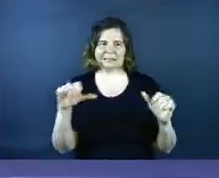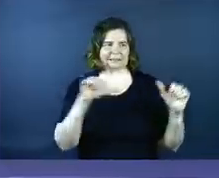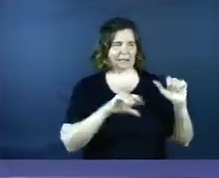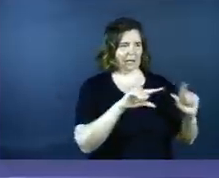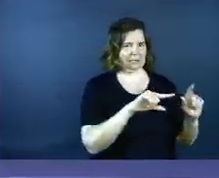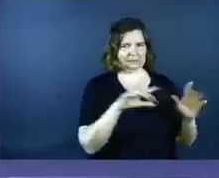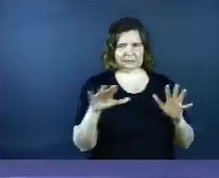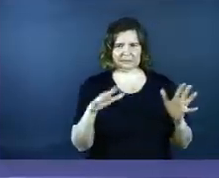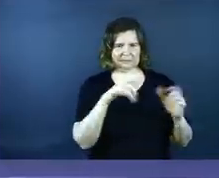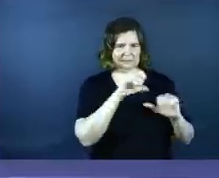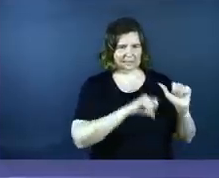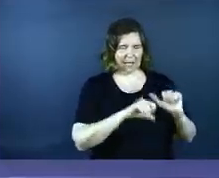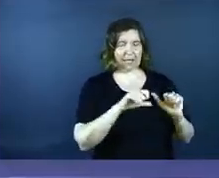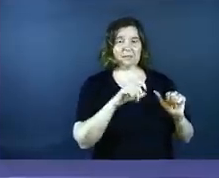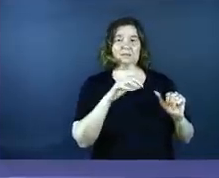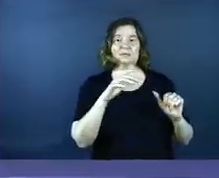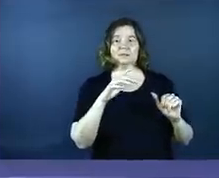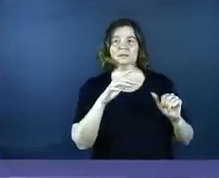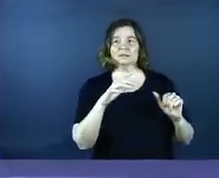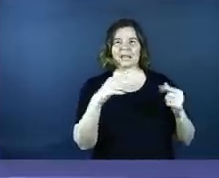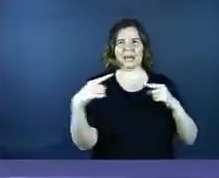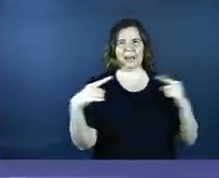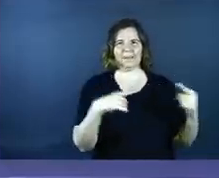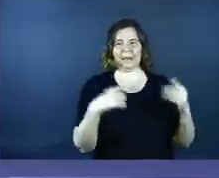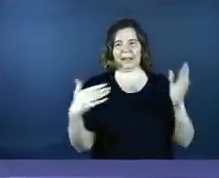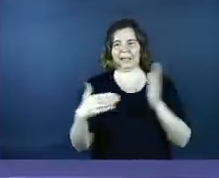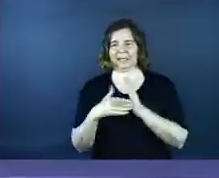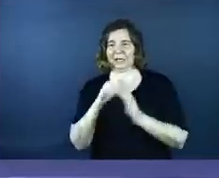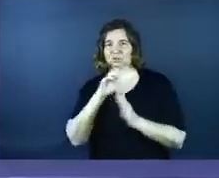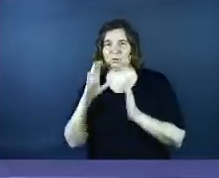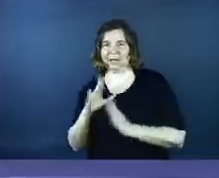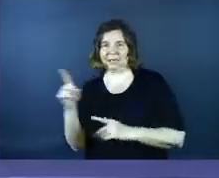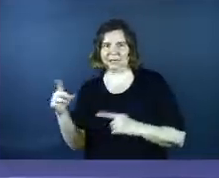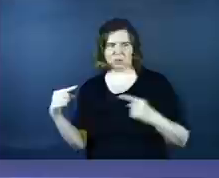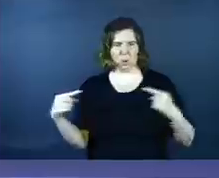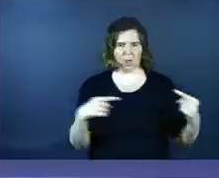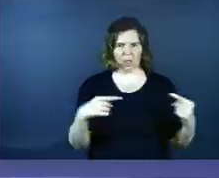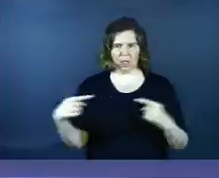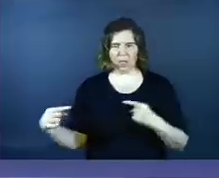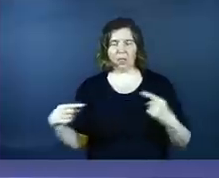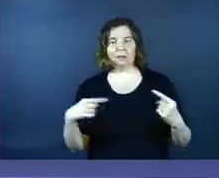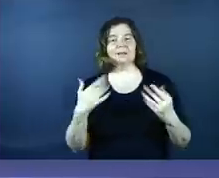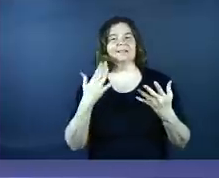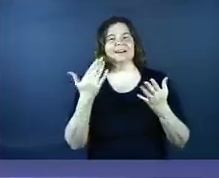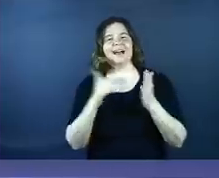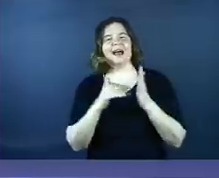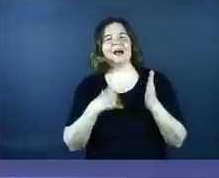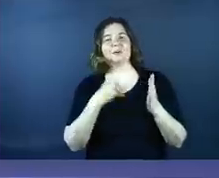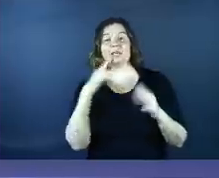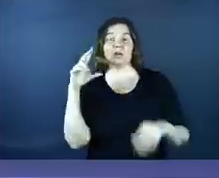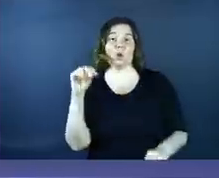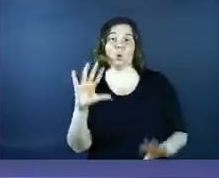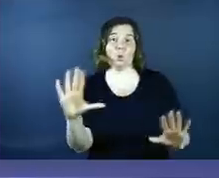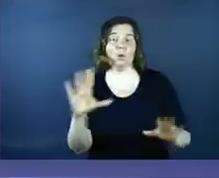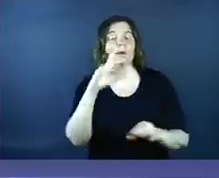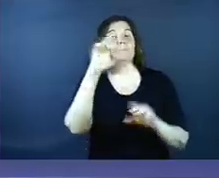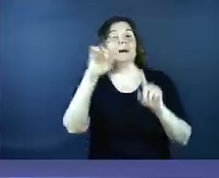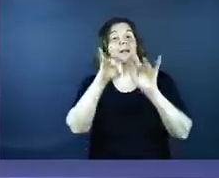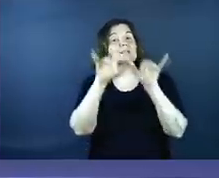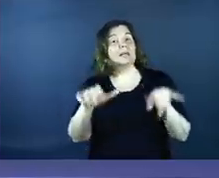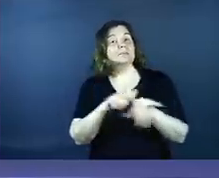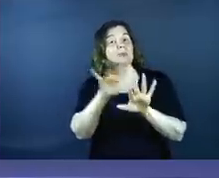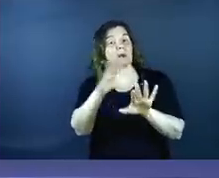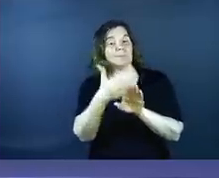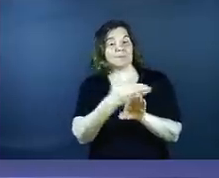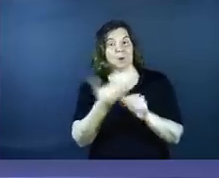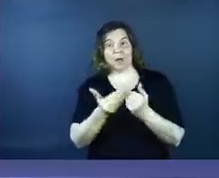and is science in a battle against Christianity? Is it a war? I would say no. But at the same time,